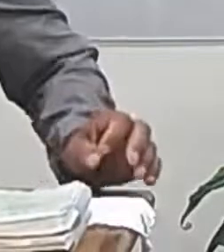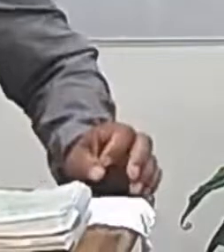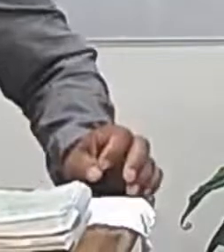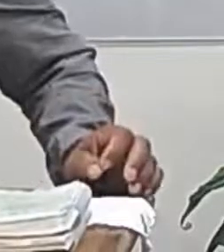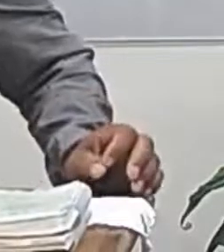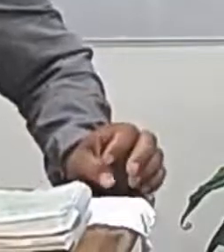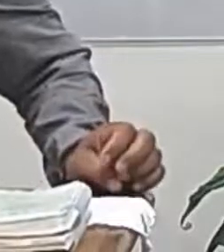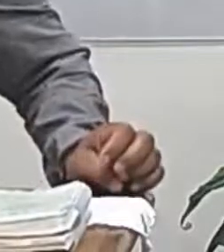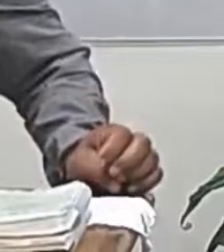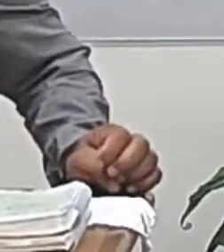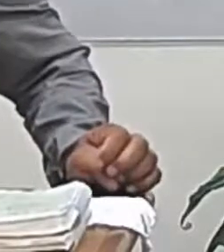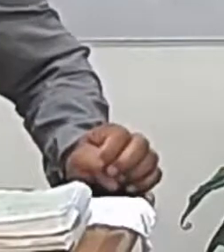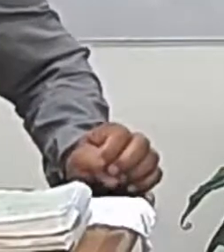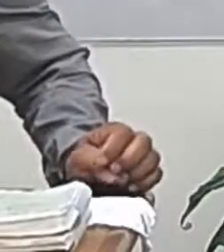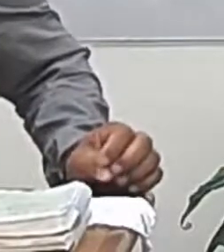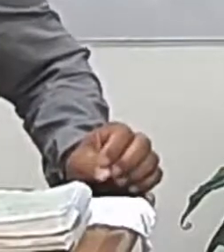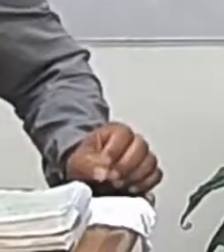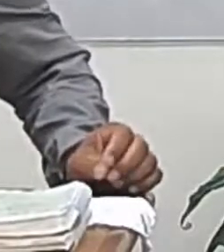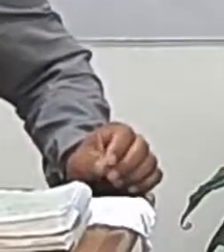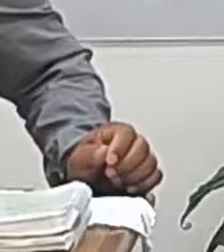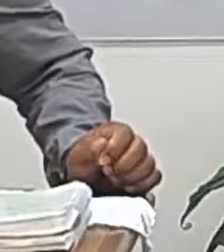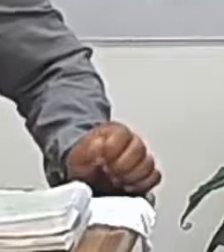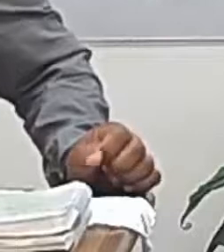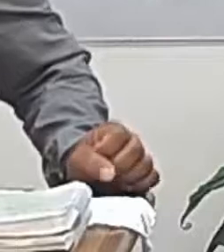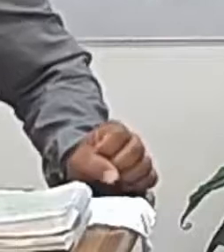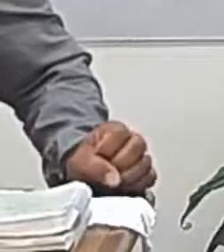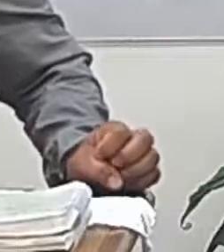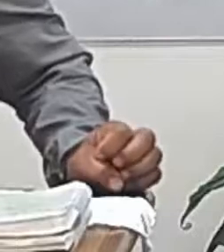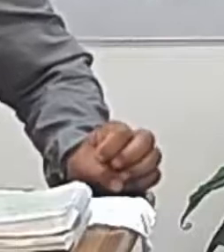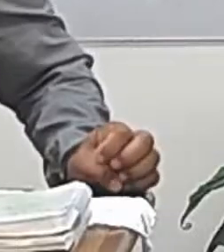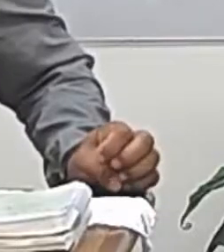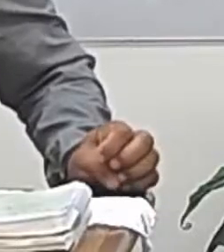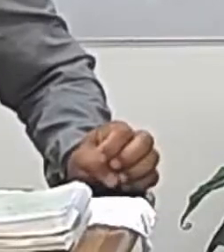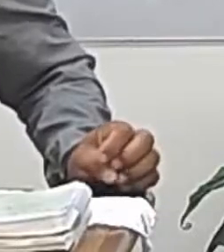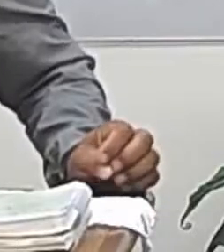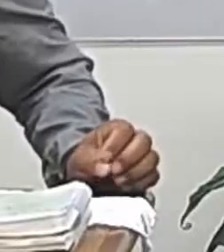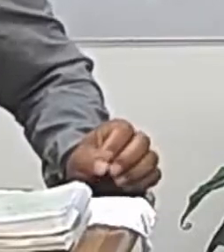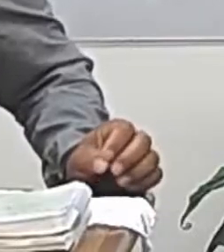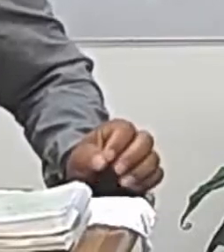the next Sunday, we're not going to be here.